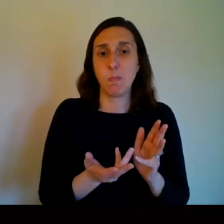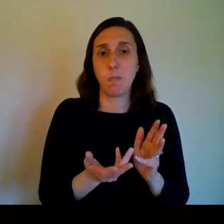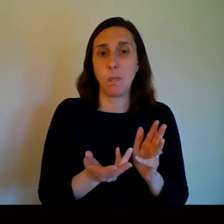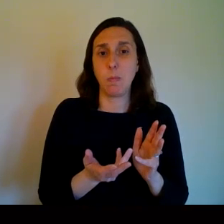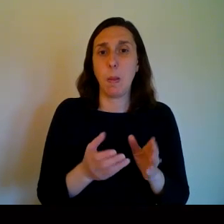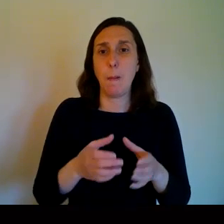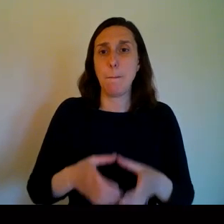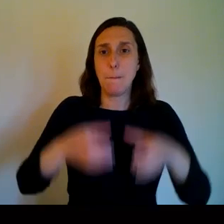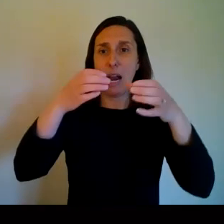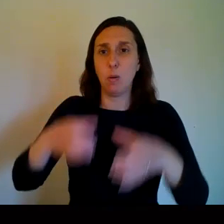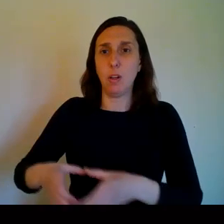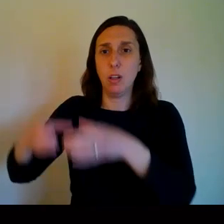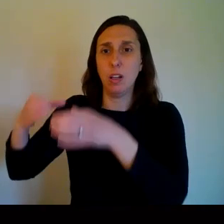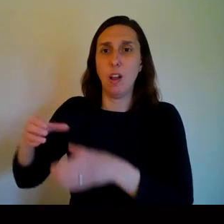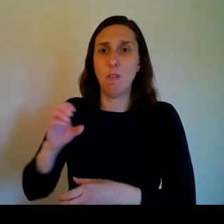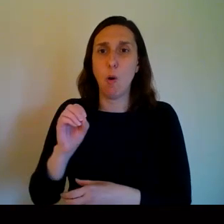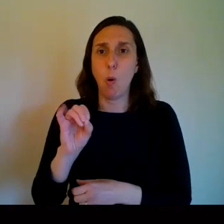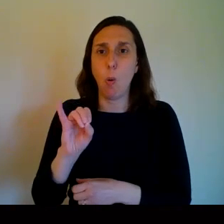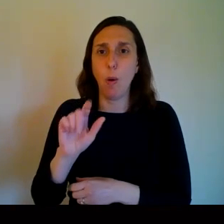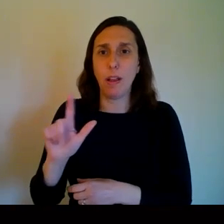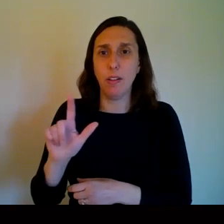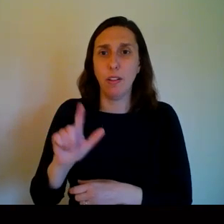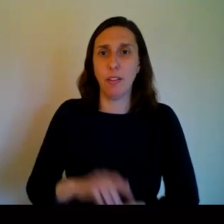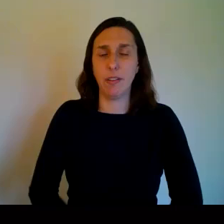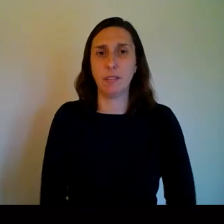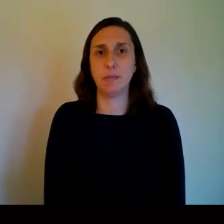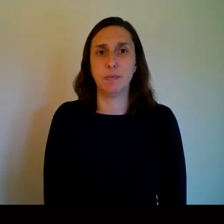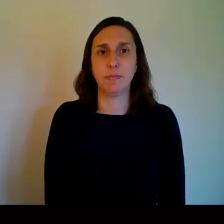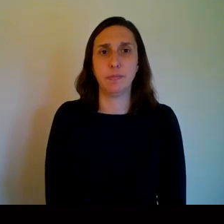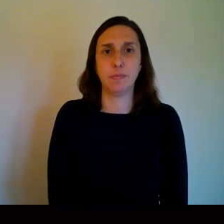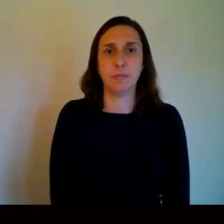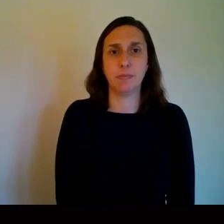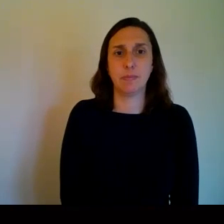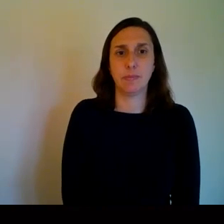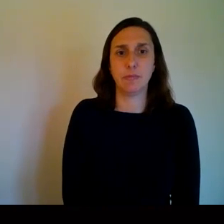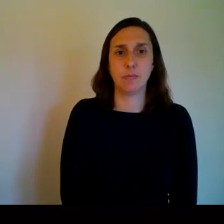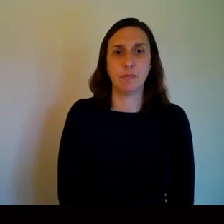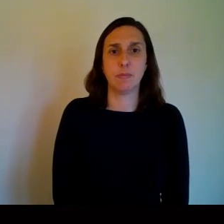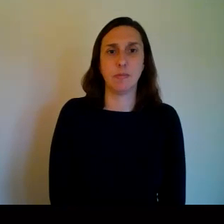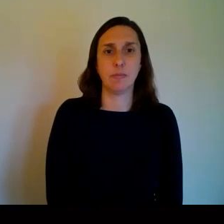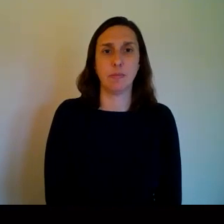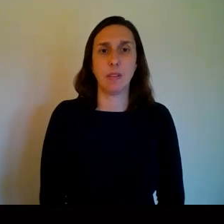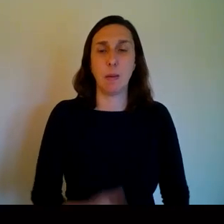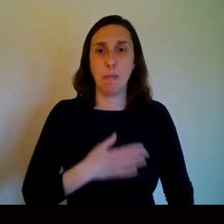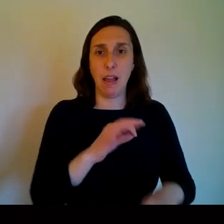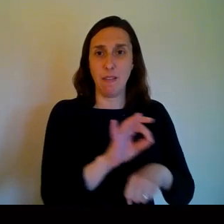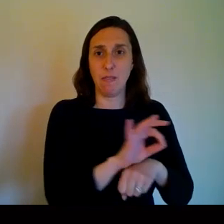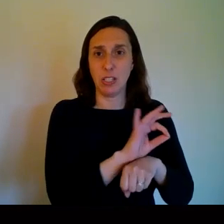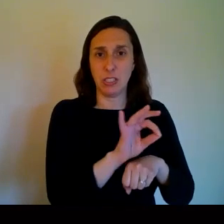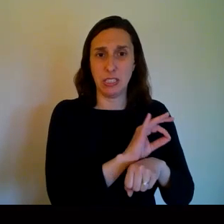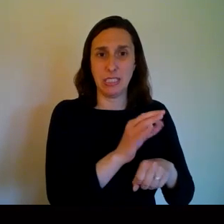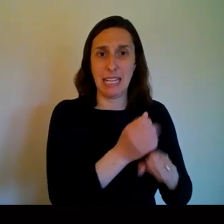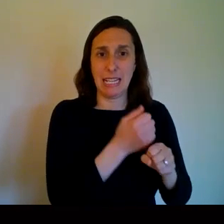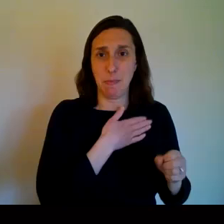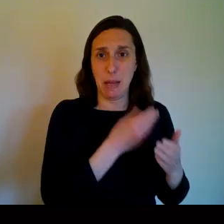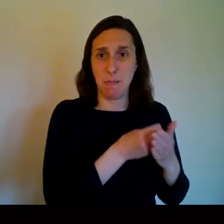barrels of oil. My function takes my money and, using the market